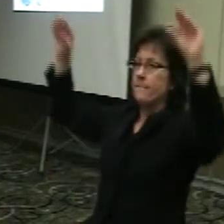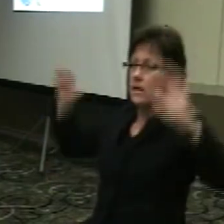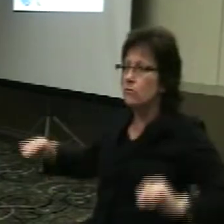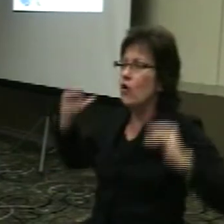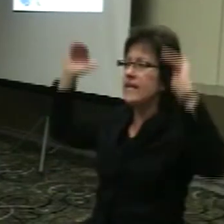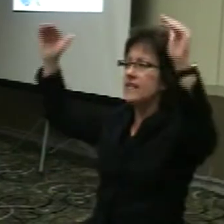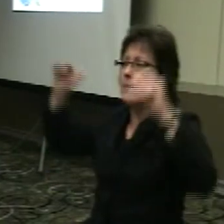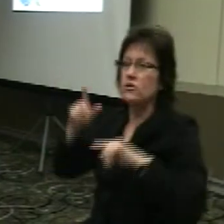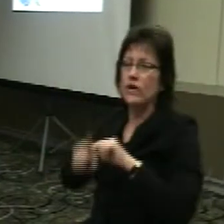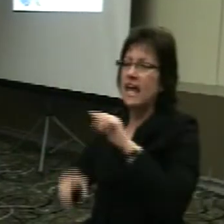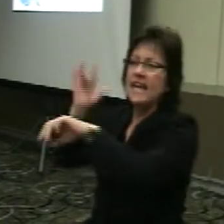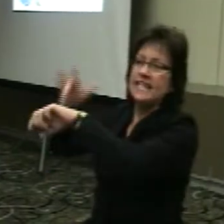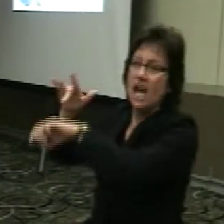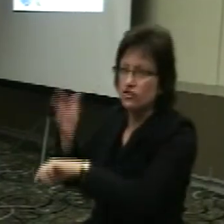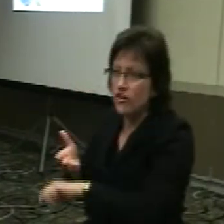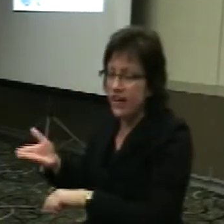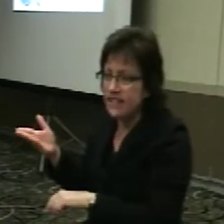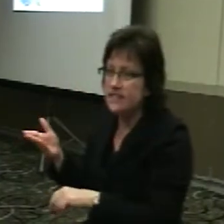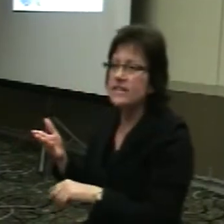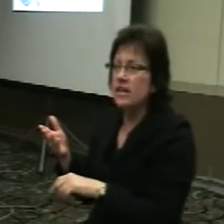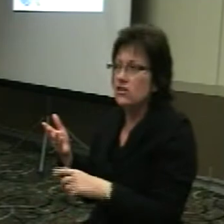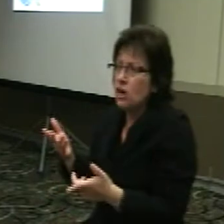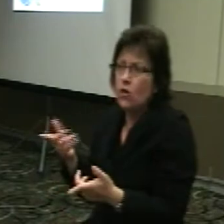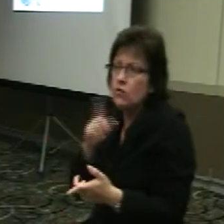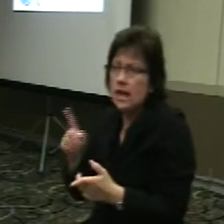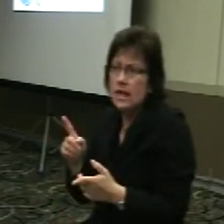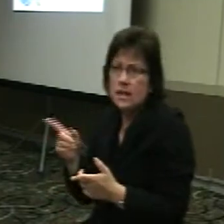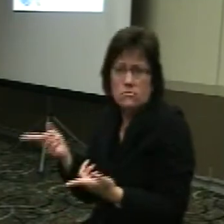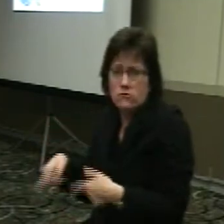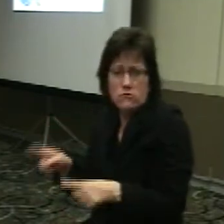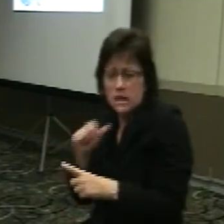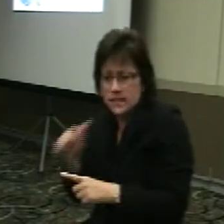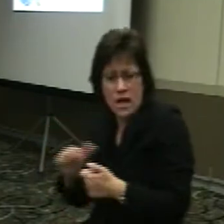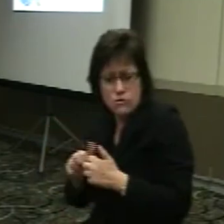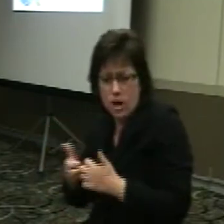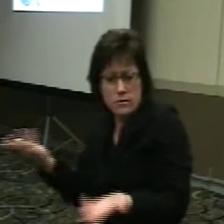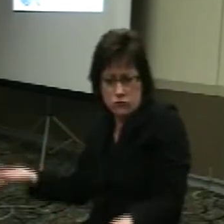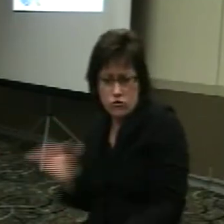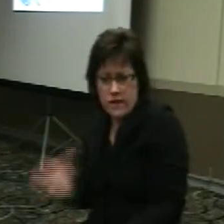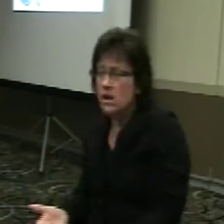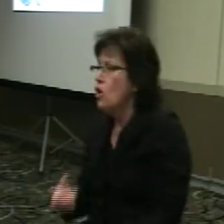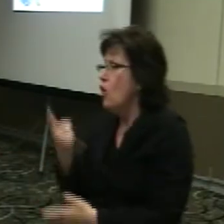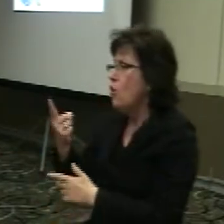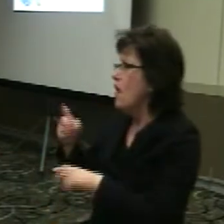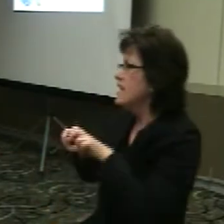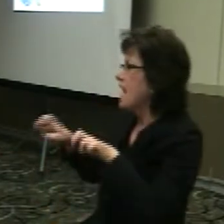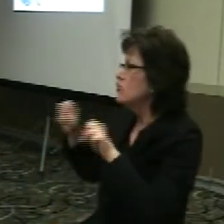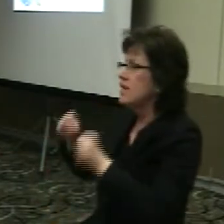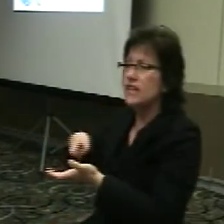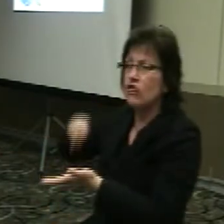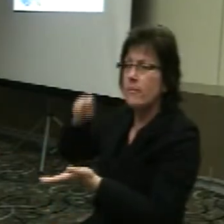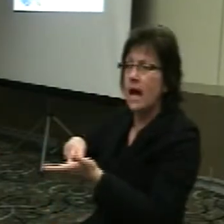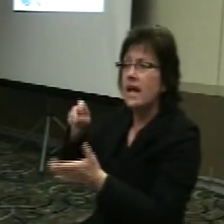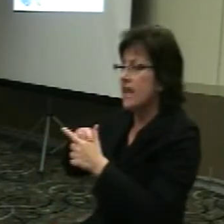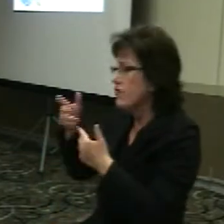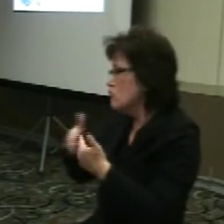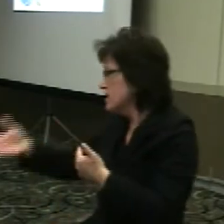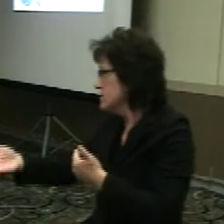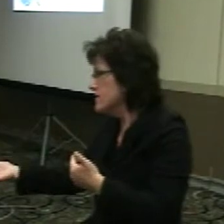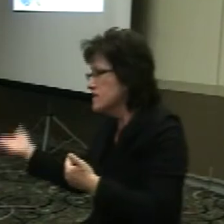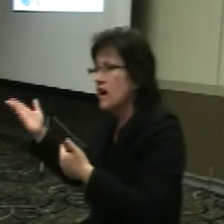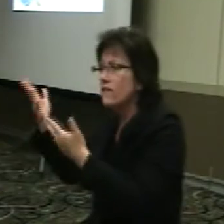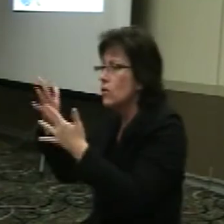just, contextually made this not a problem, all right? There was one couch he could jump on, and everything else was kind of gone, and all those